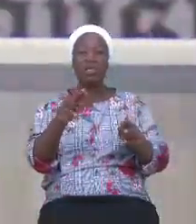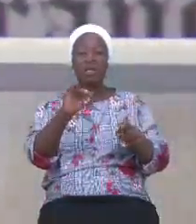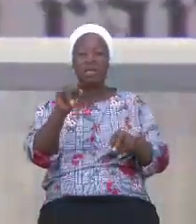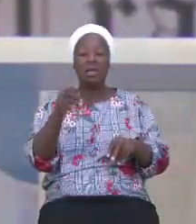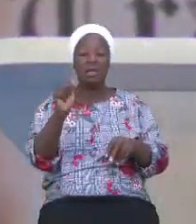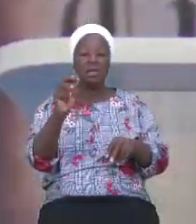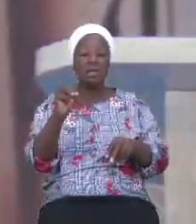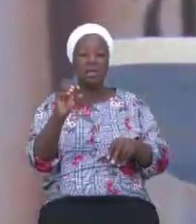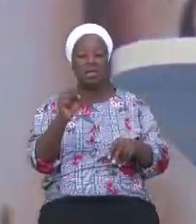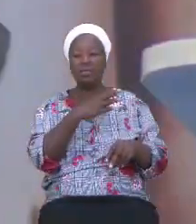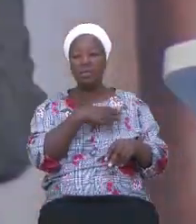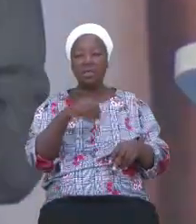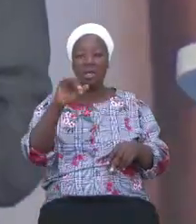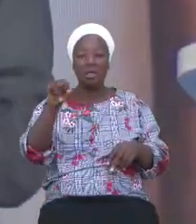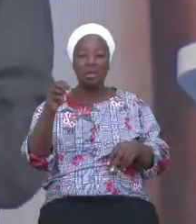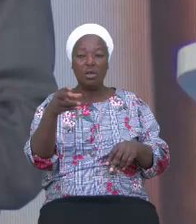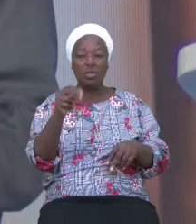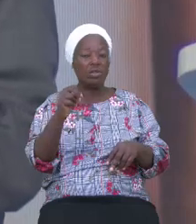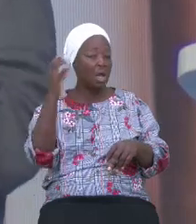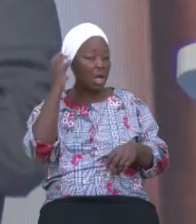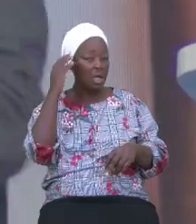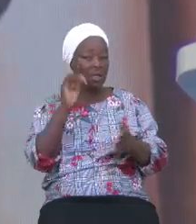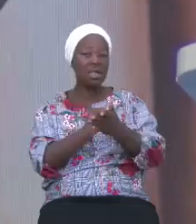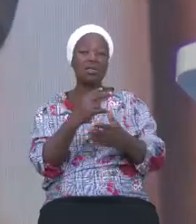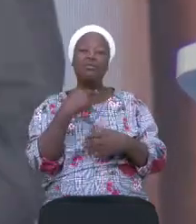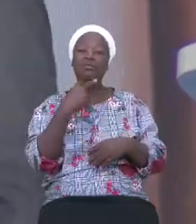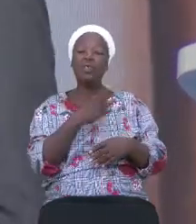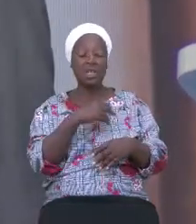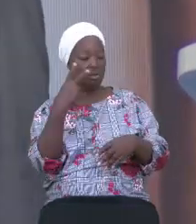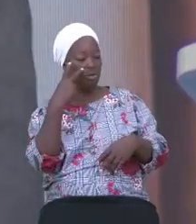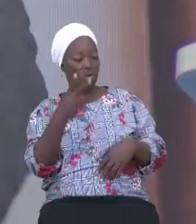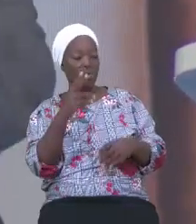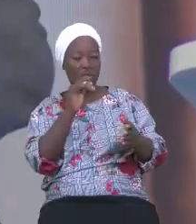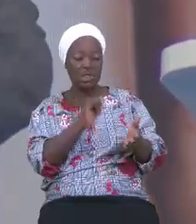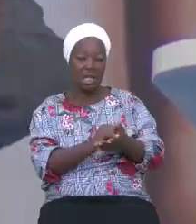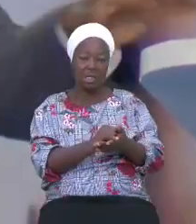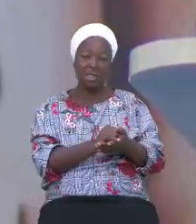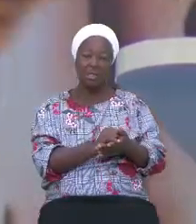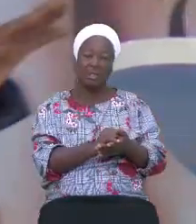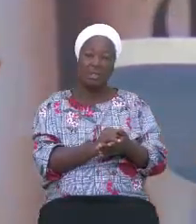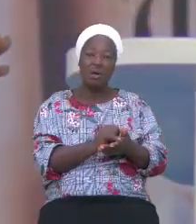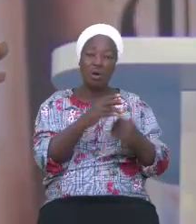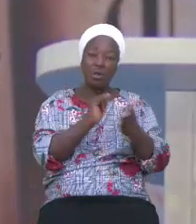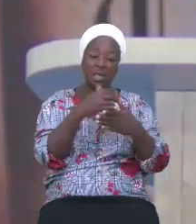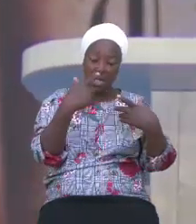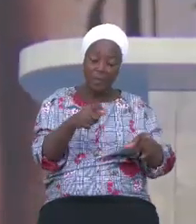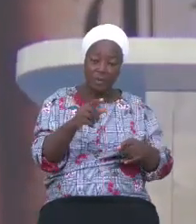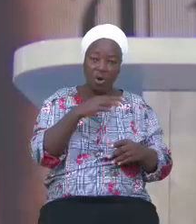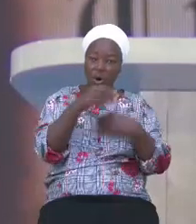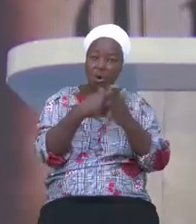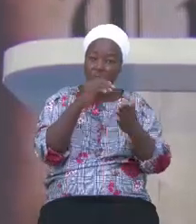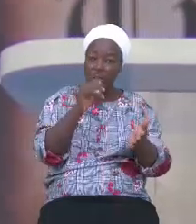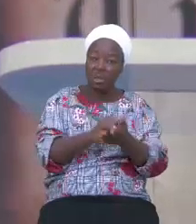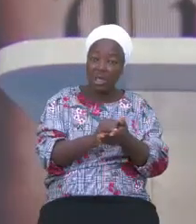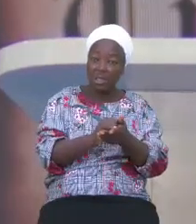John heard that voice and saw that sight, all doubt that were